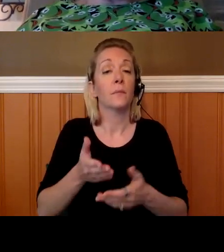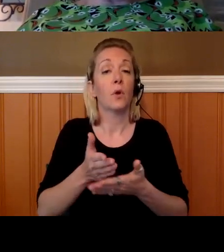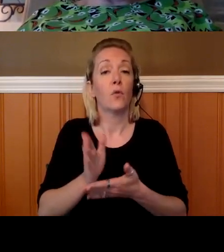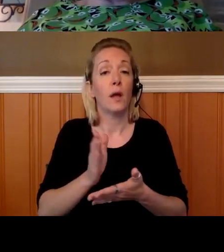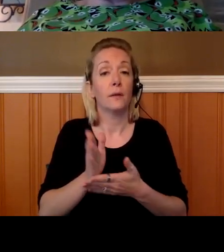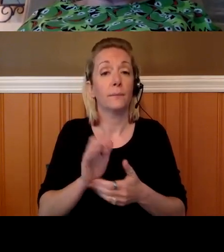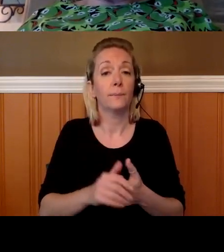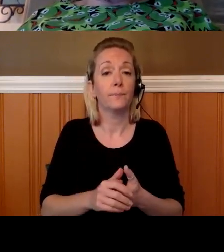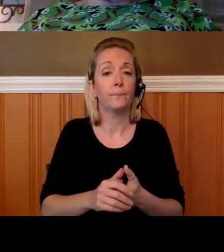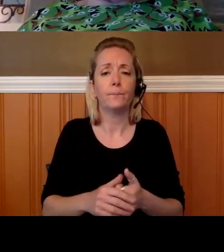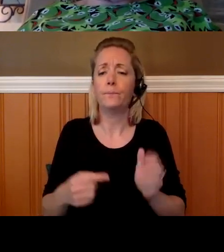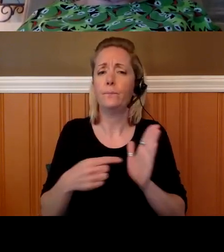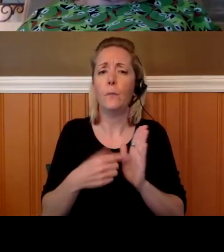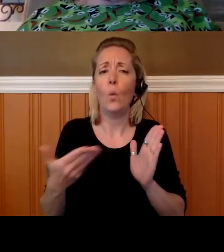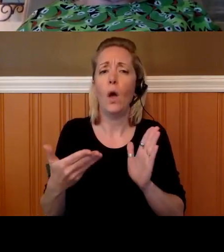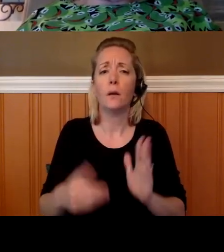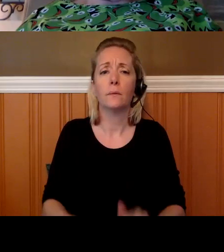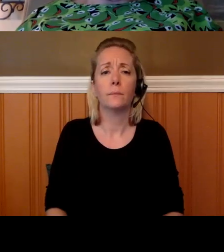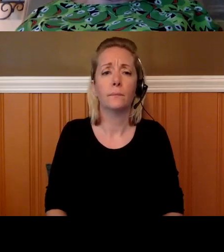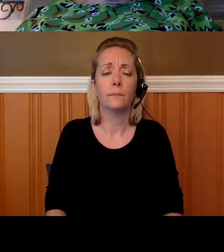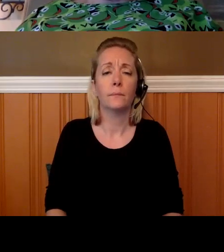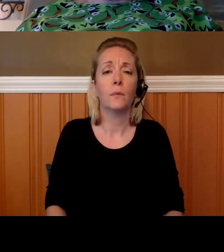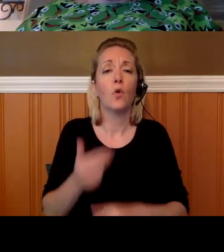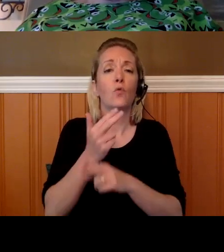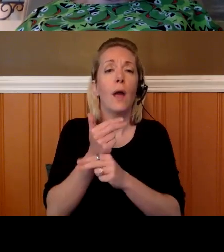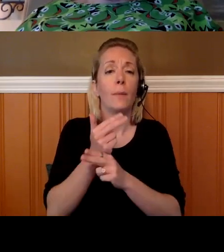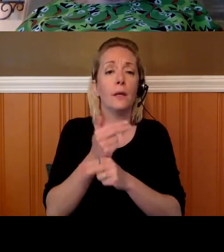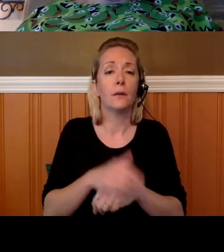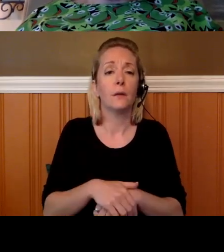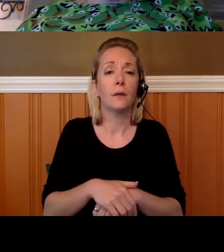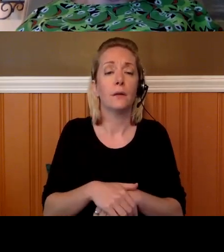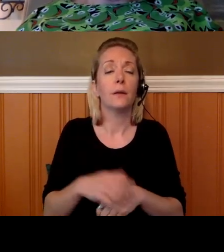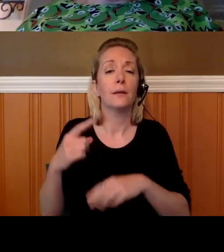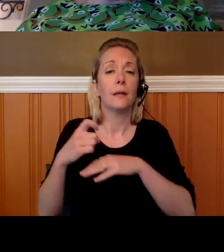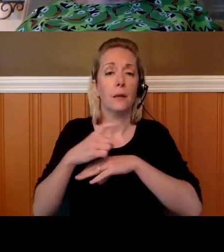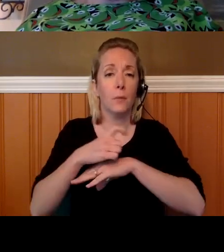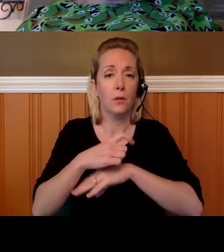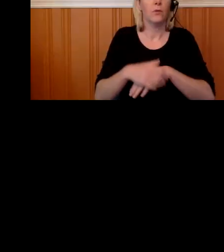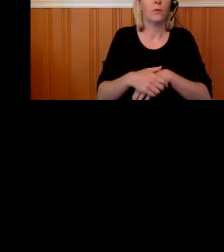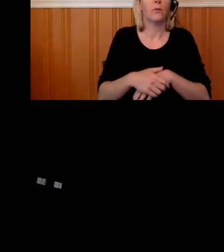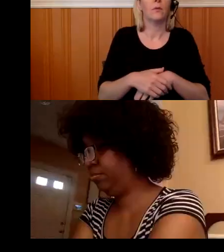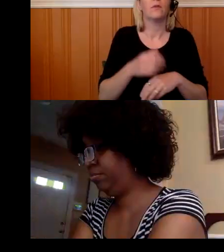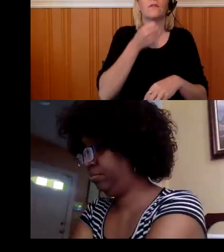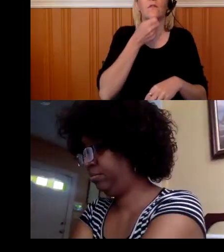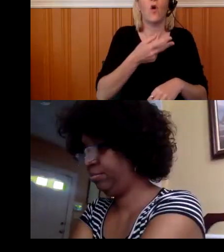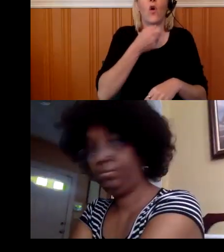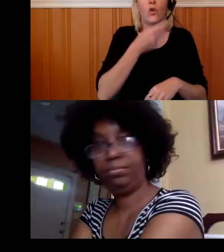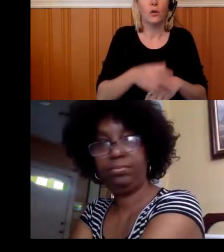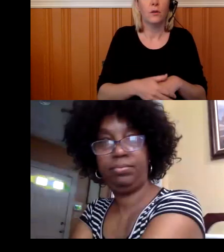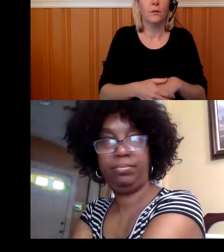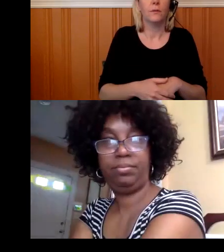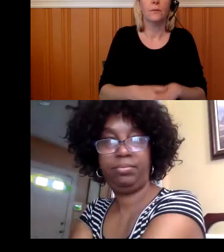Oh, what's that? Bunny rabbit. It's a Caterpillar. Frog.